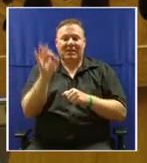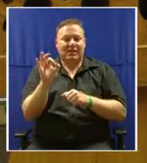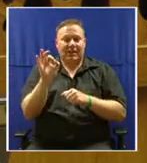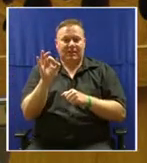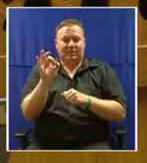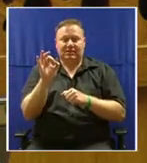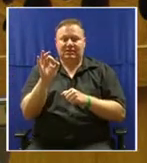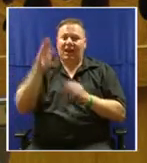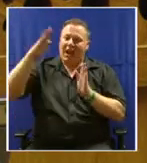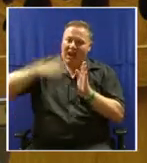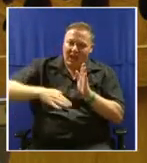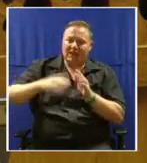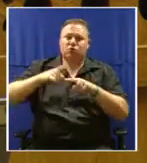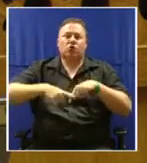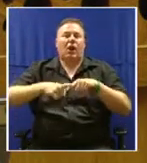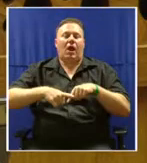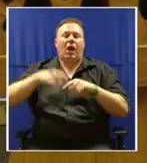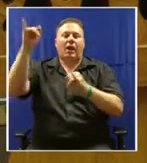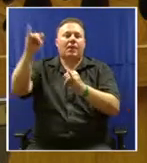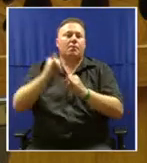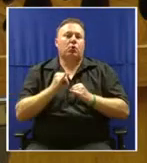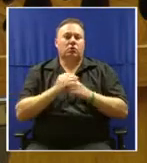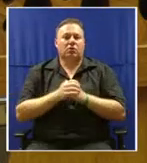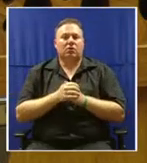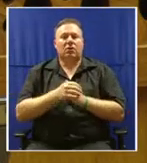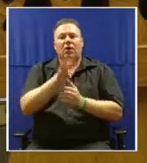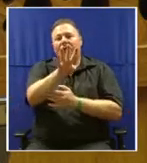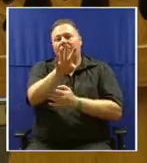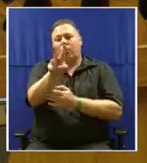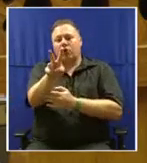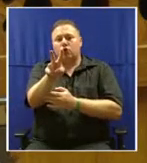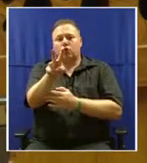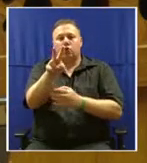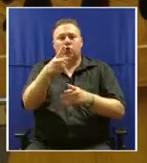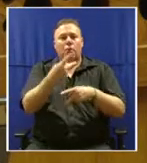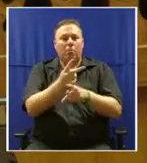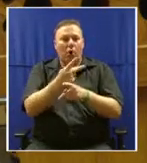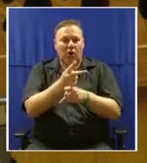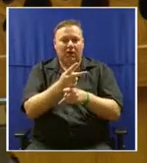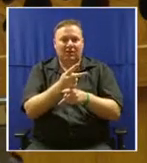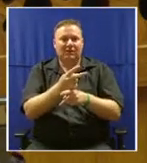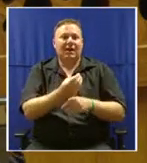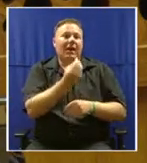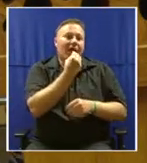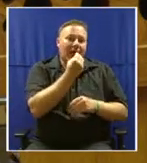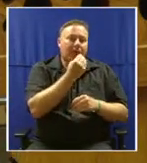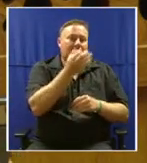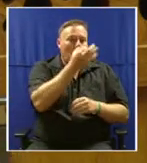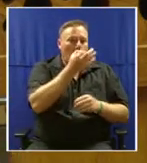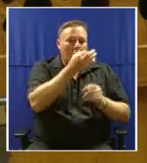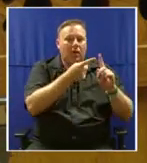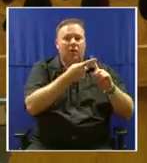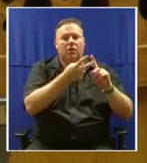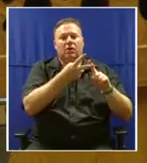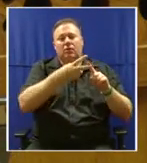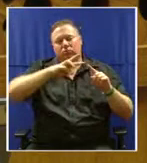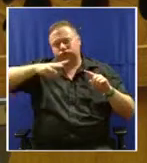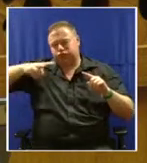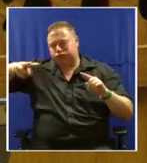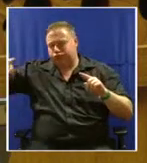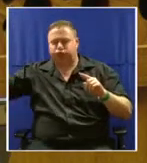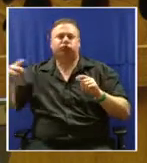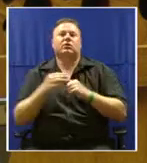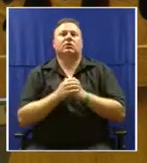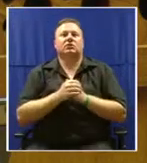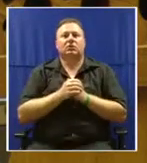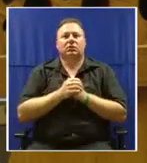have identified 42 products ranging from edible oils to furniture to fruit concentrates to